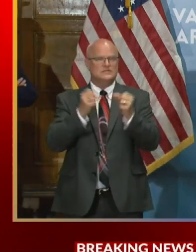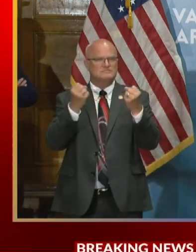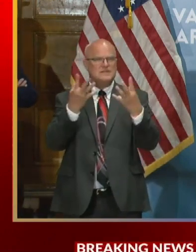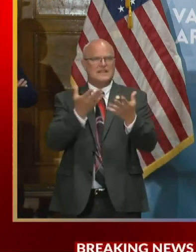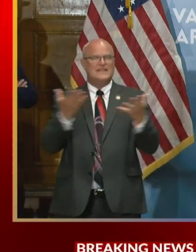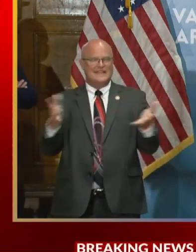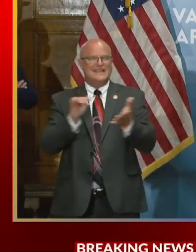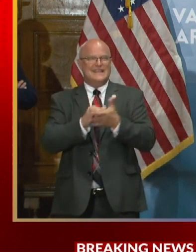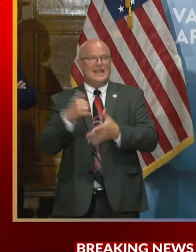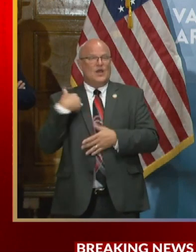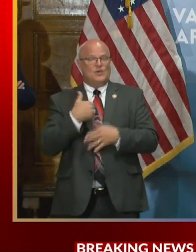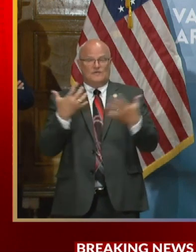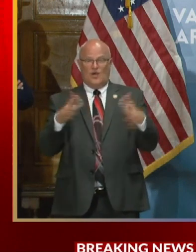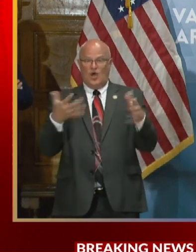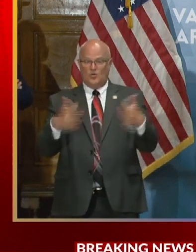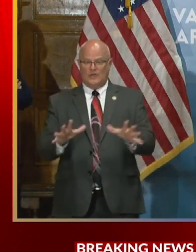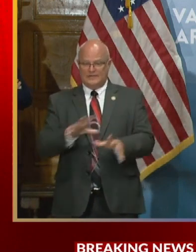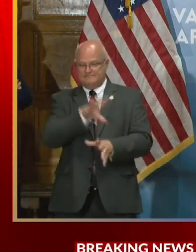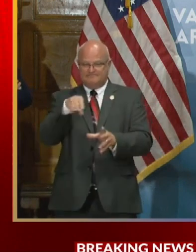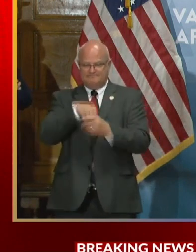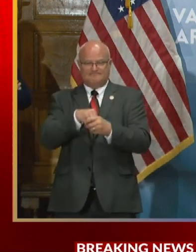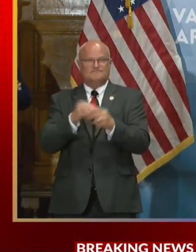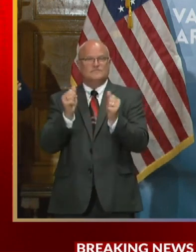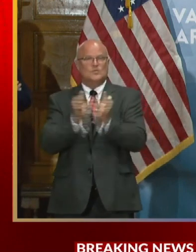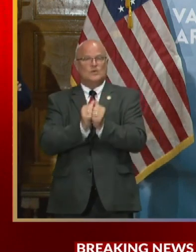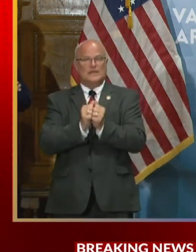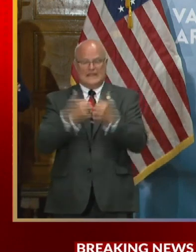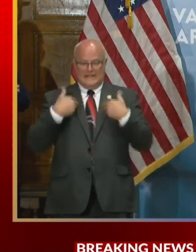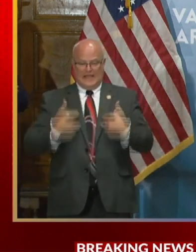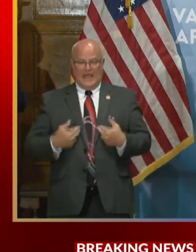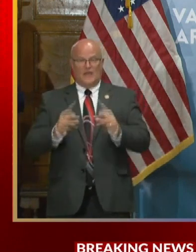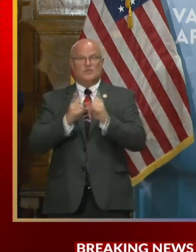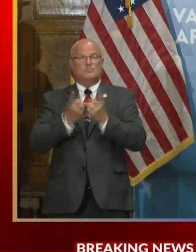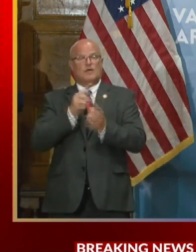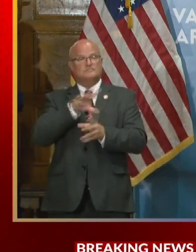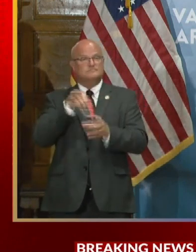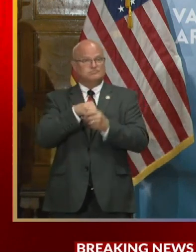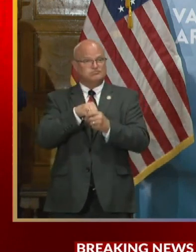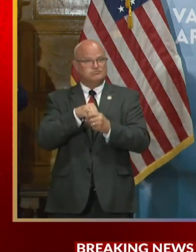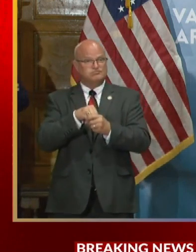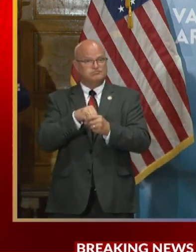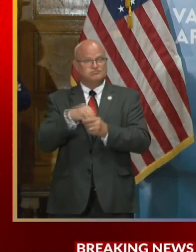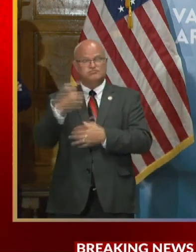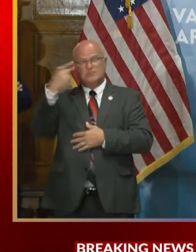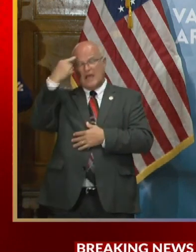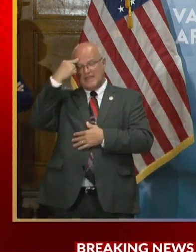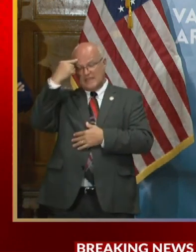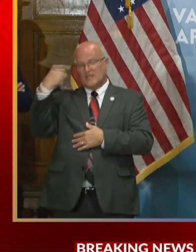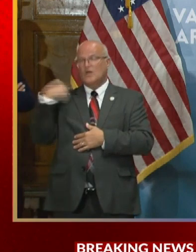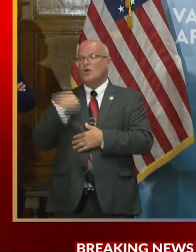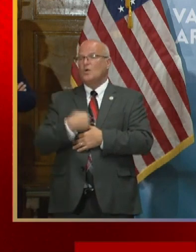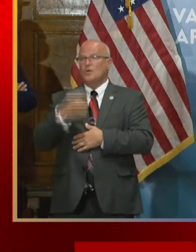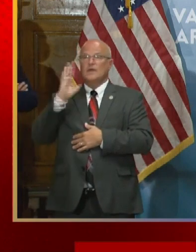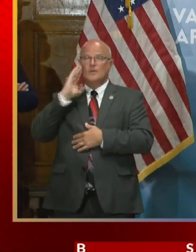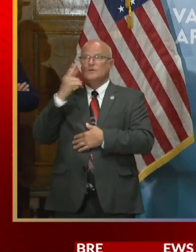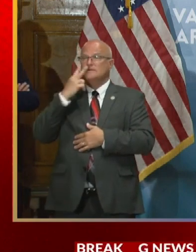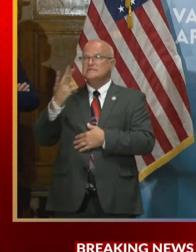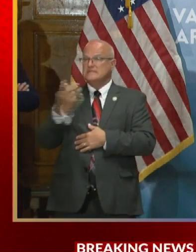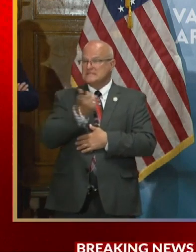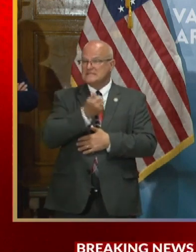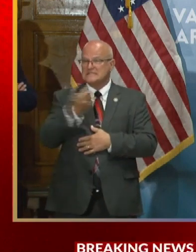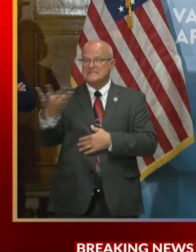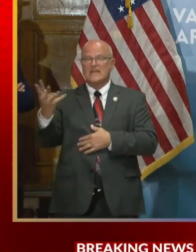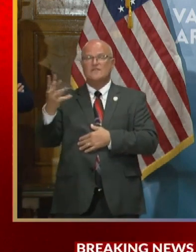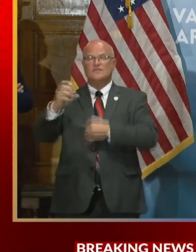many of the things that we have already engaged in and the health department has engaged in. I think we will see a number of